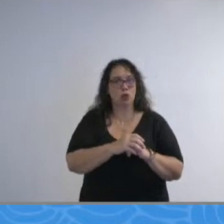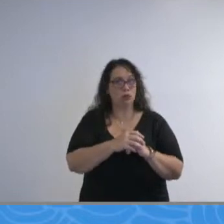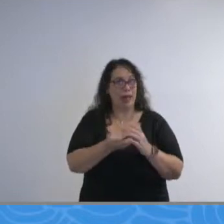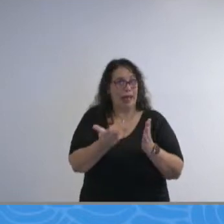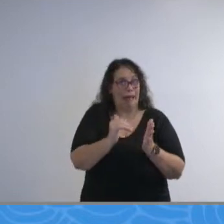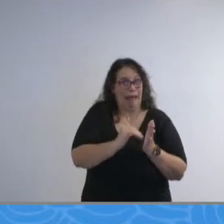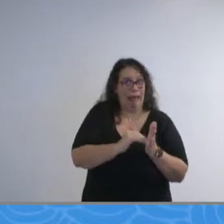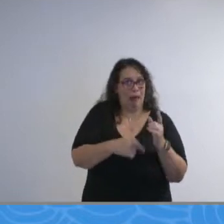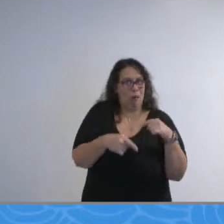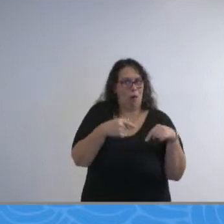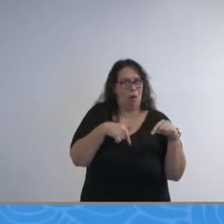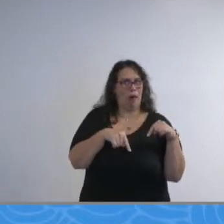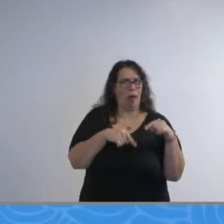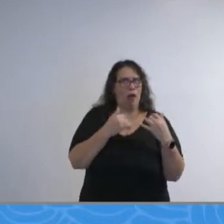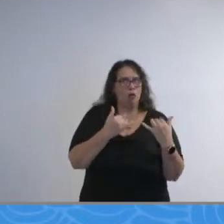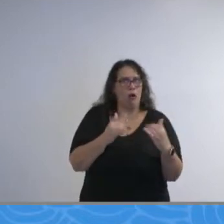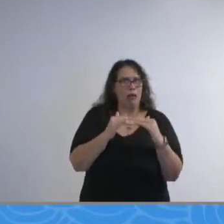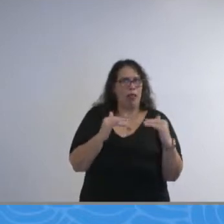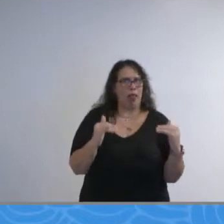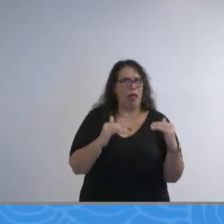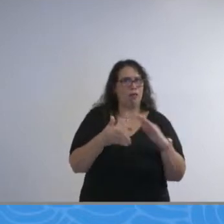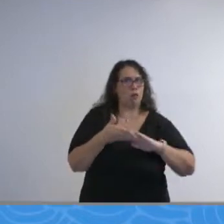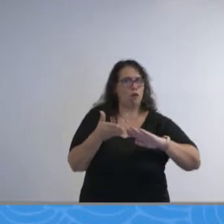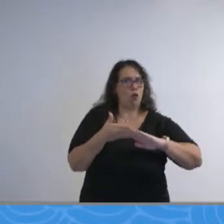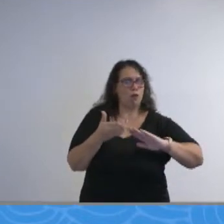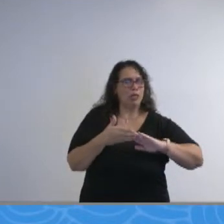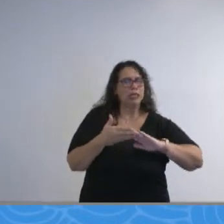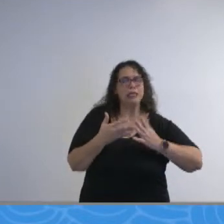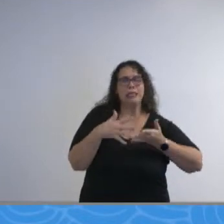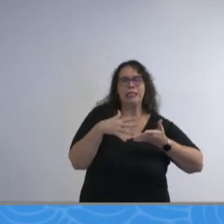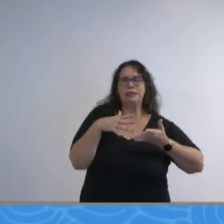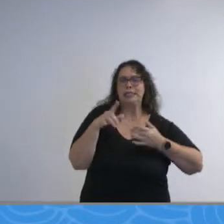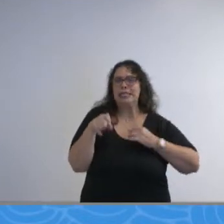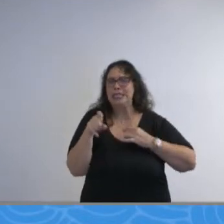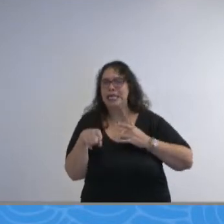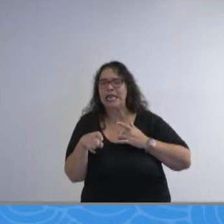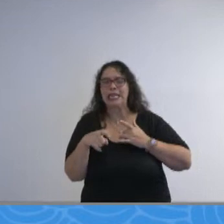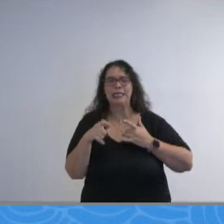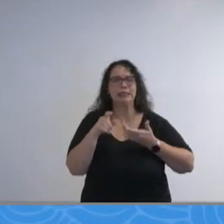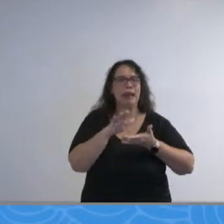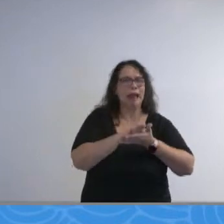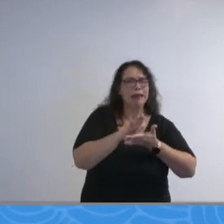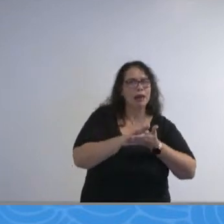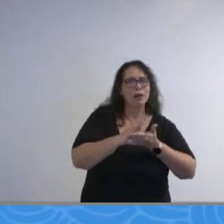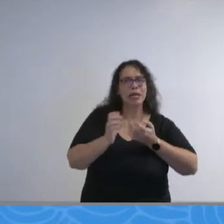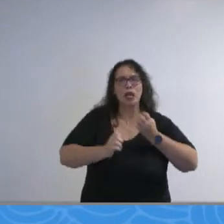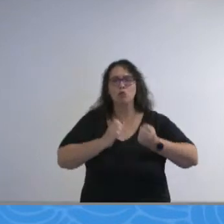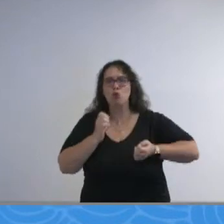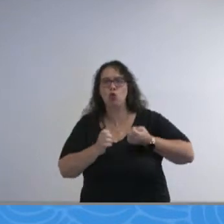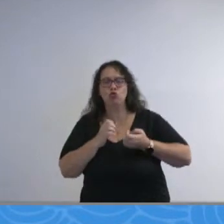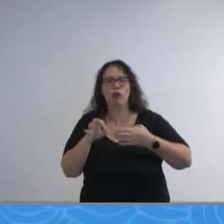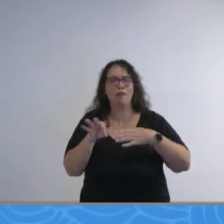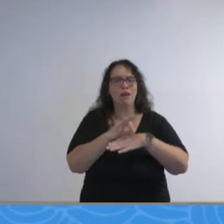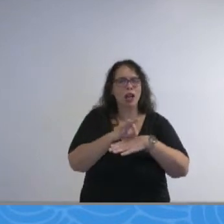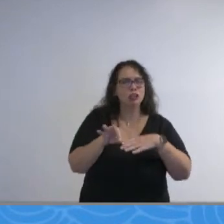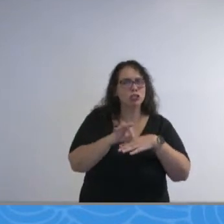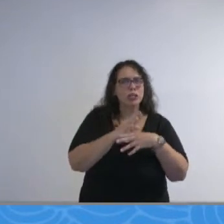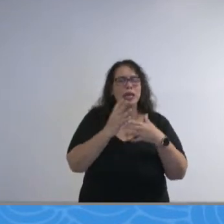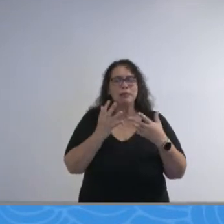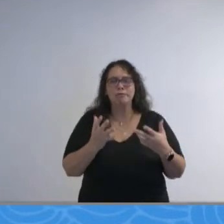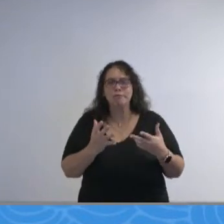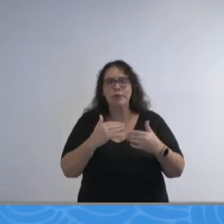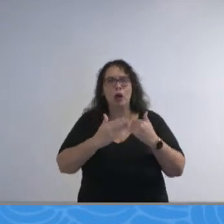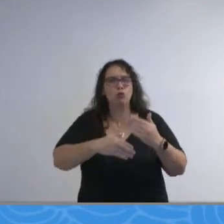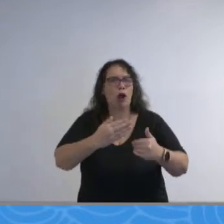you've discussed what are the child's needs academically, socially, emotionally, functionally. What does the child need in order to